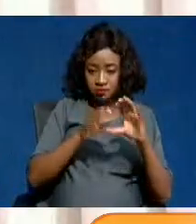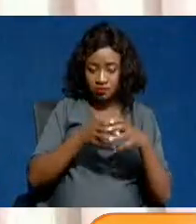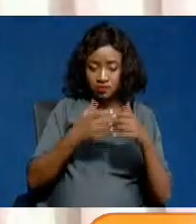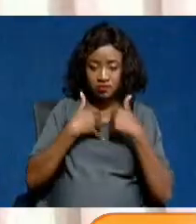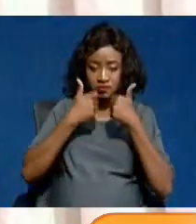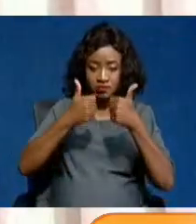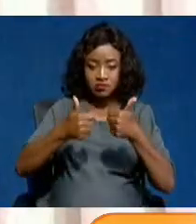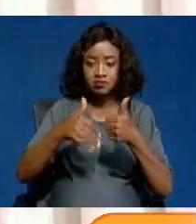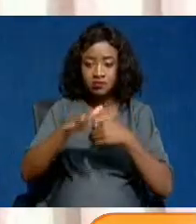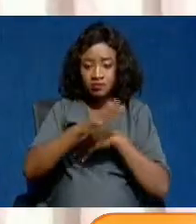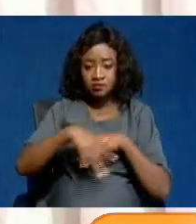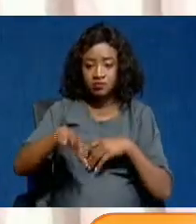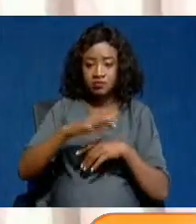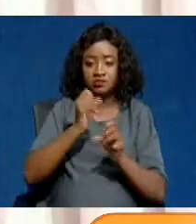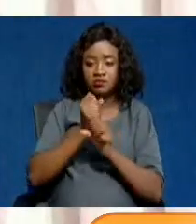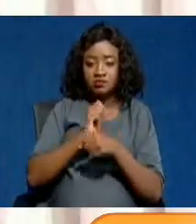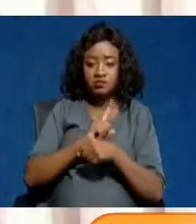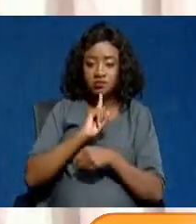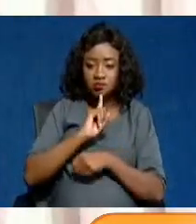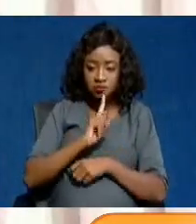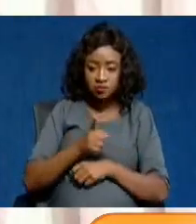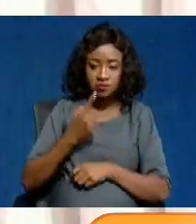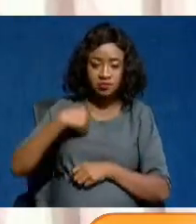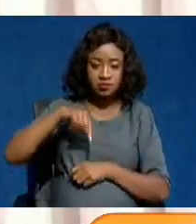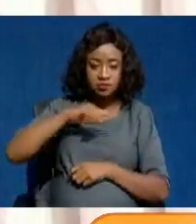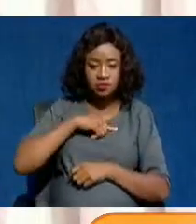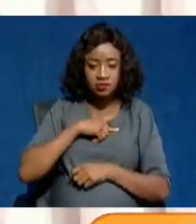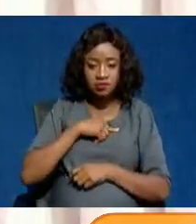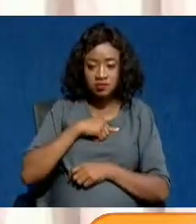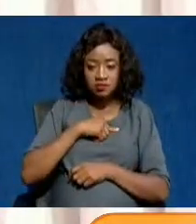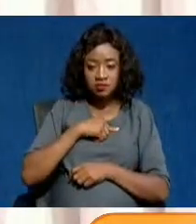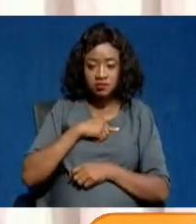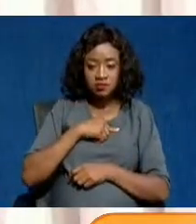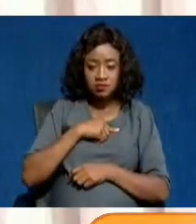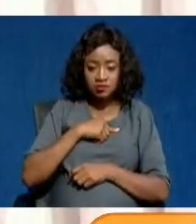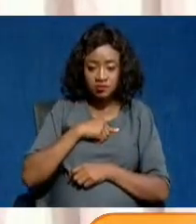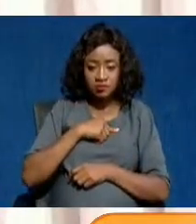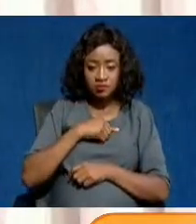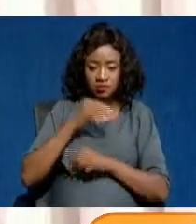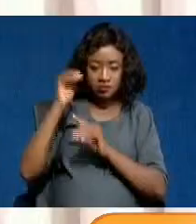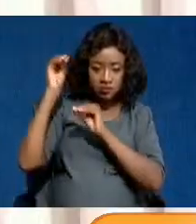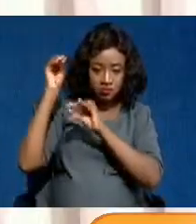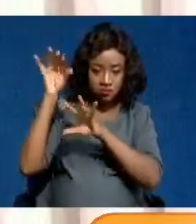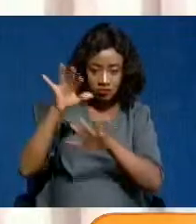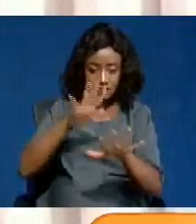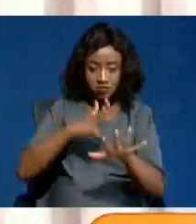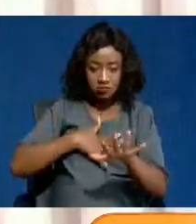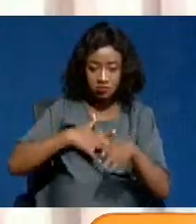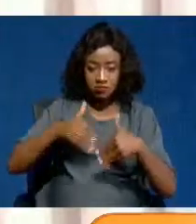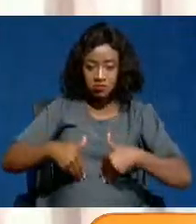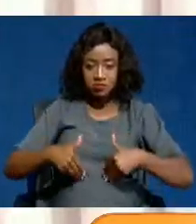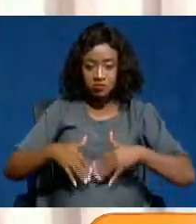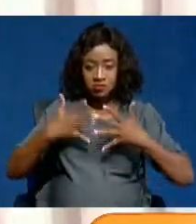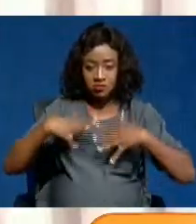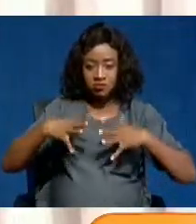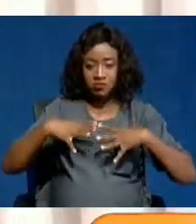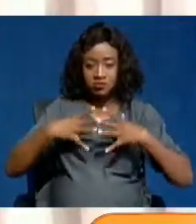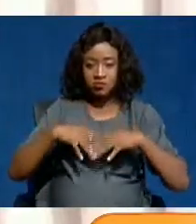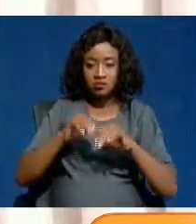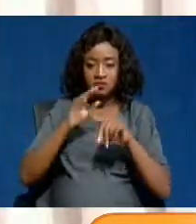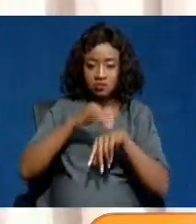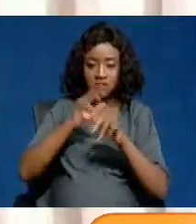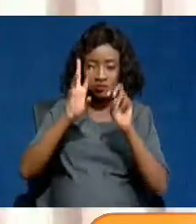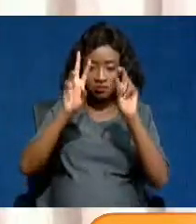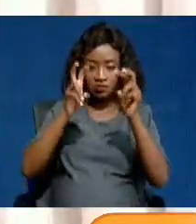platform to ensure that we entice and inspire our young people on